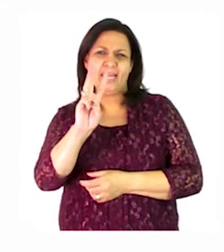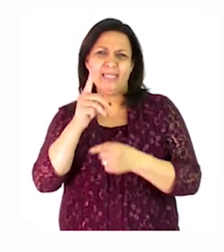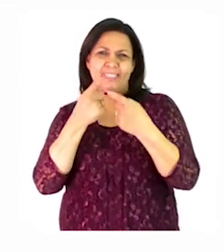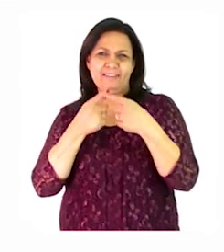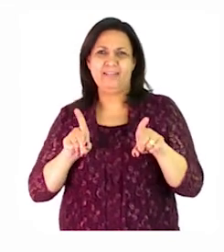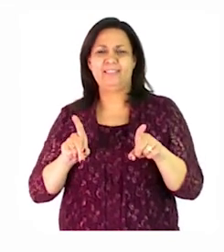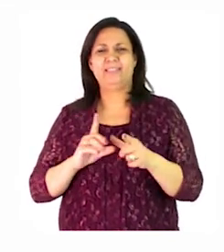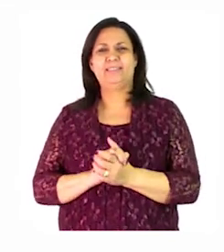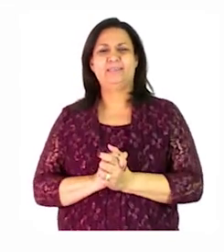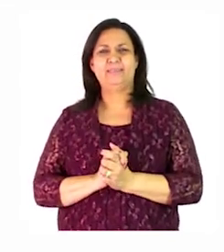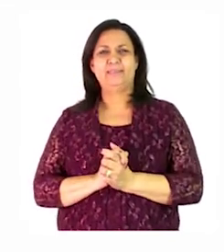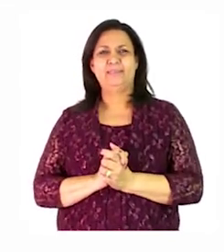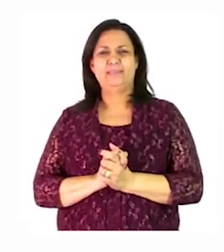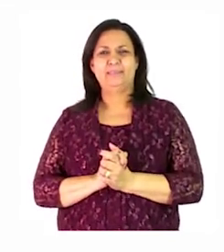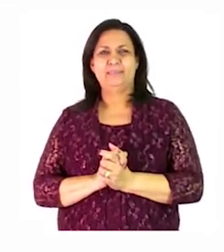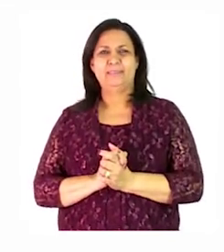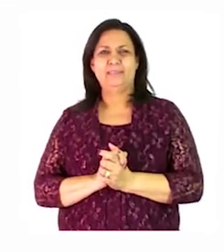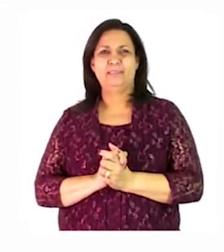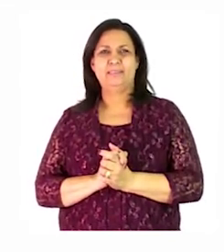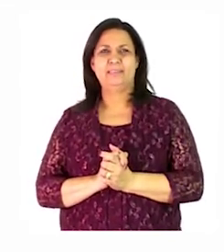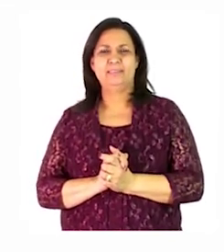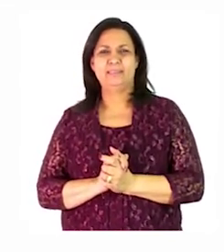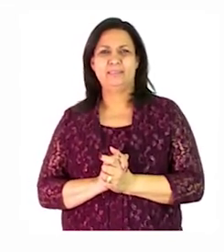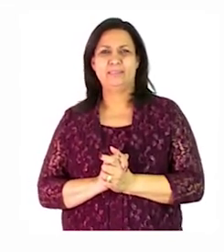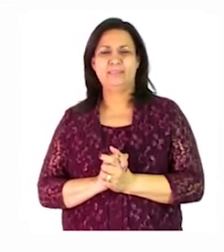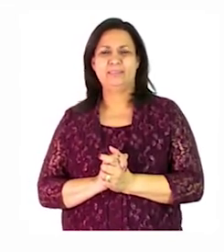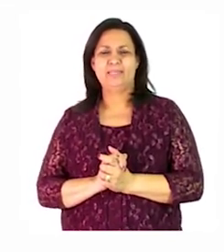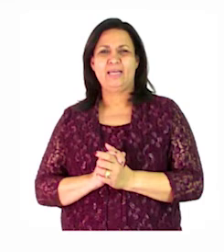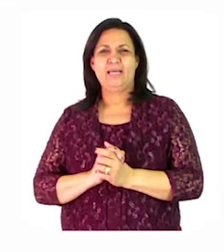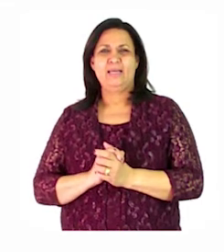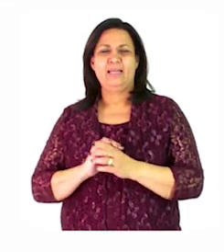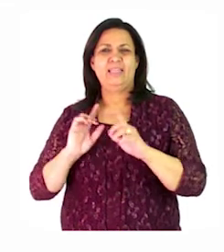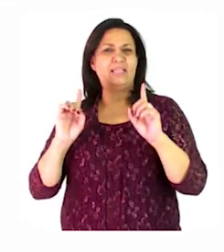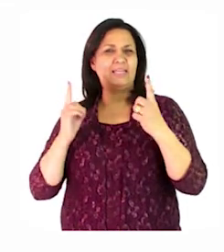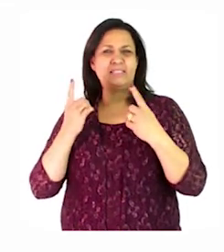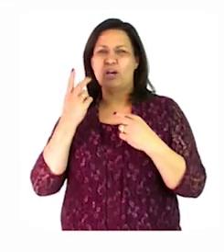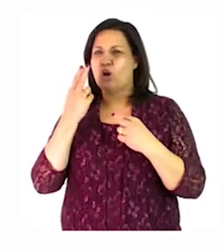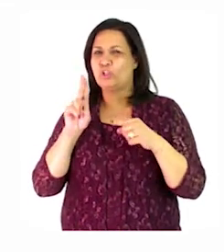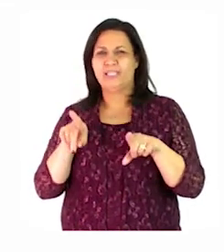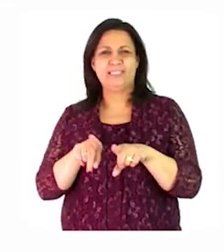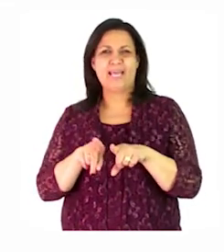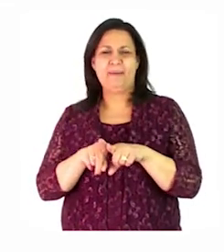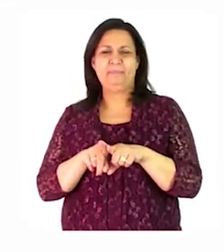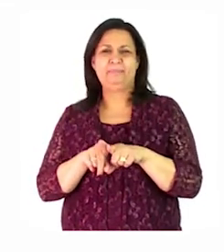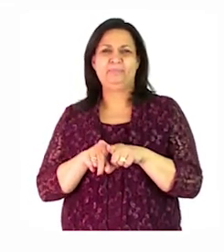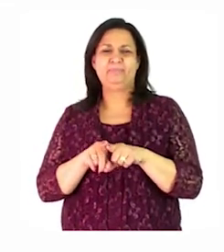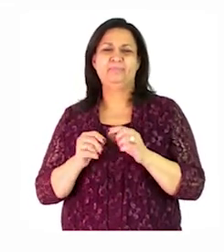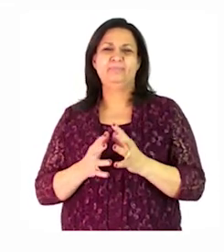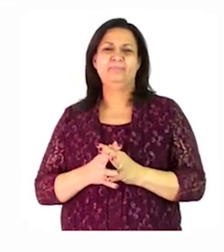them. Differences means things that are not the same. I will guide you